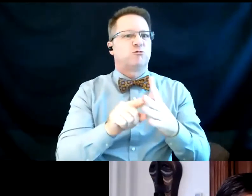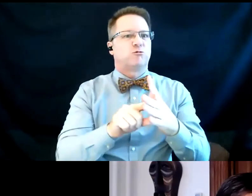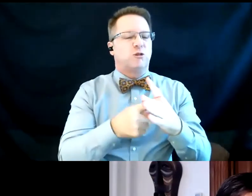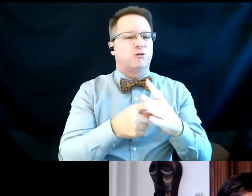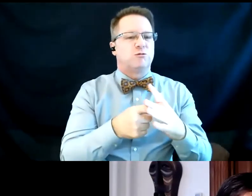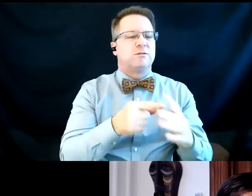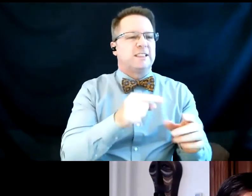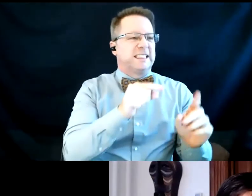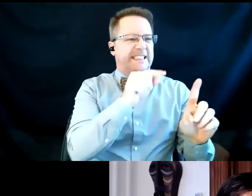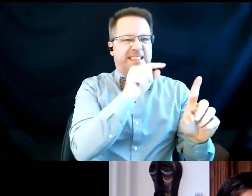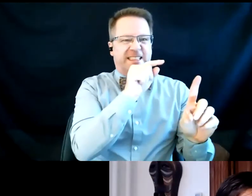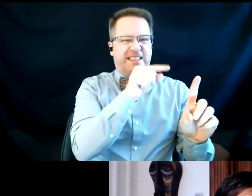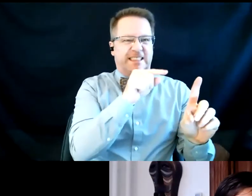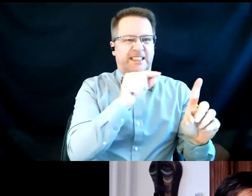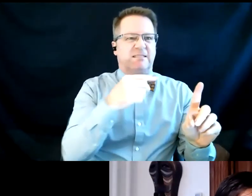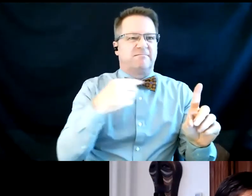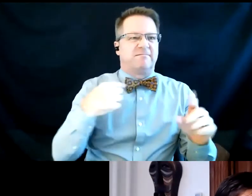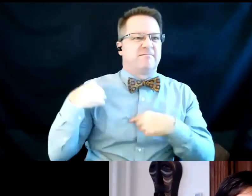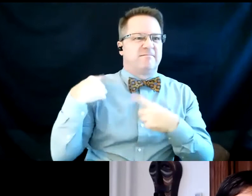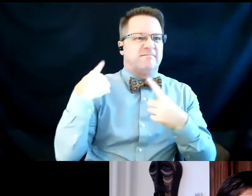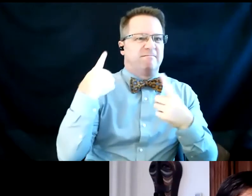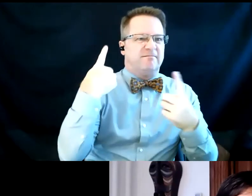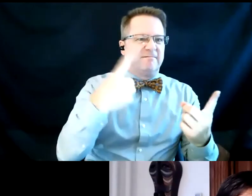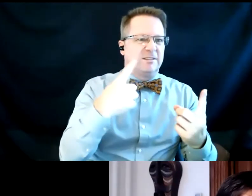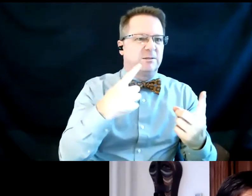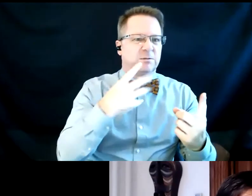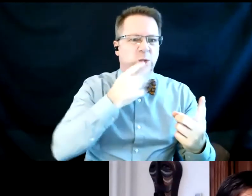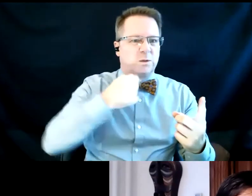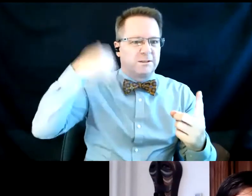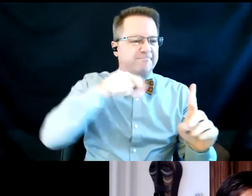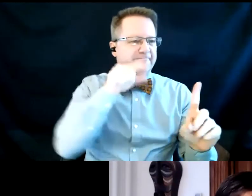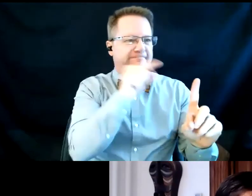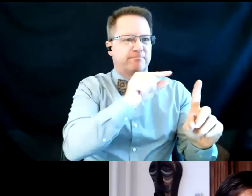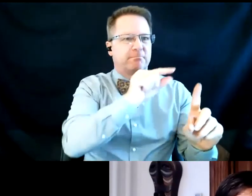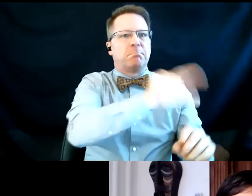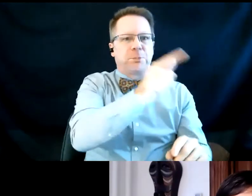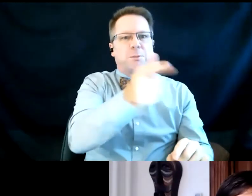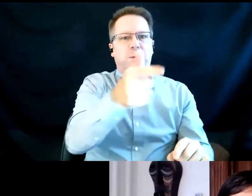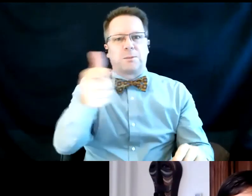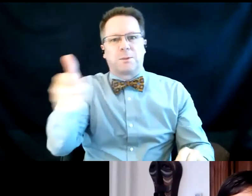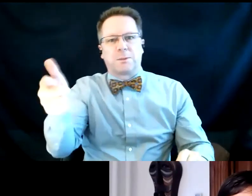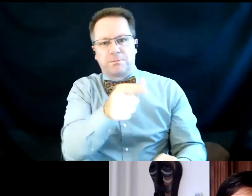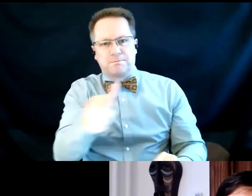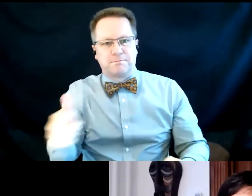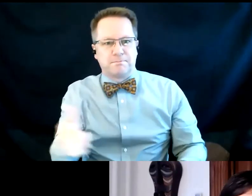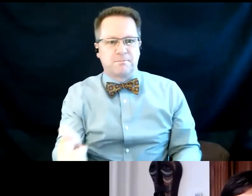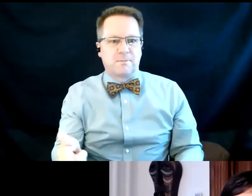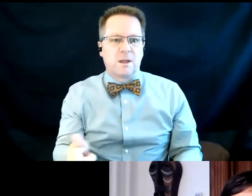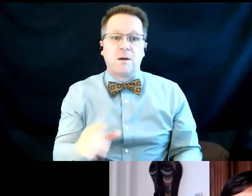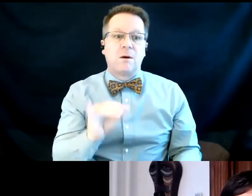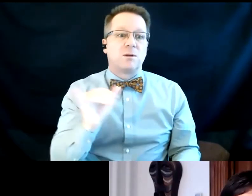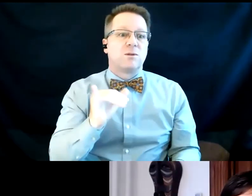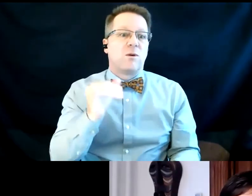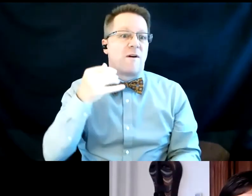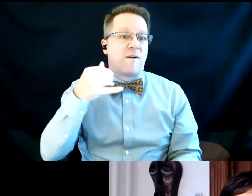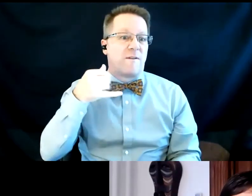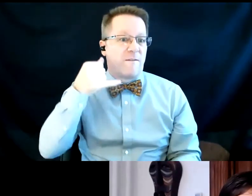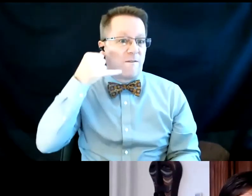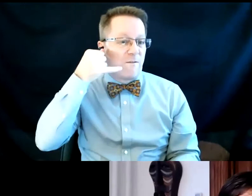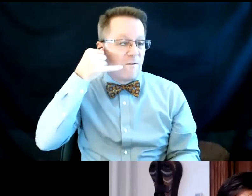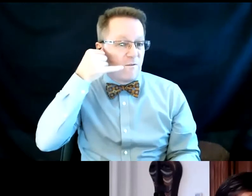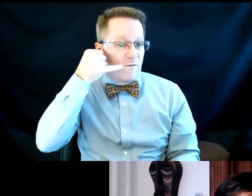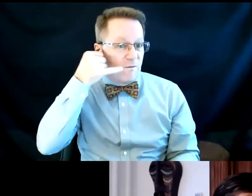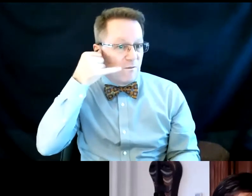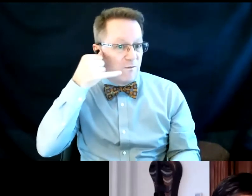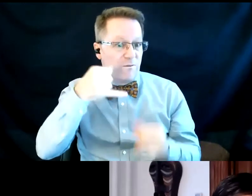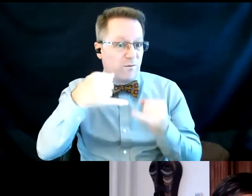every case. The court also has very strict limits on the kinds of phone lines you can use. You can't use a cell phone. You can't